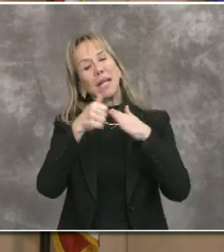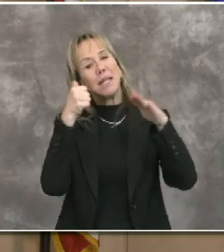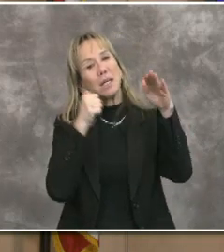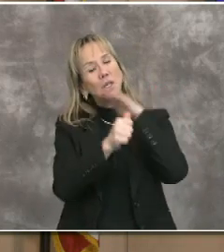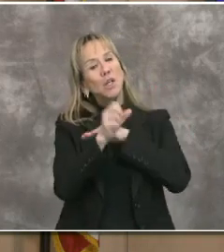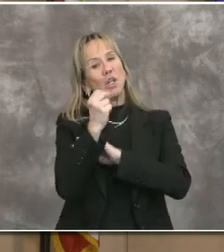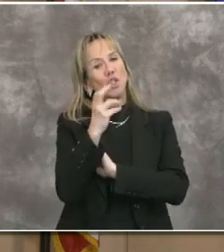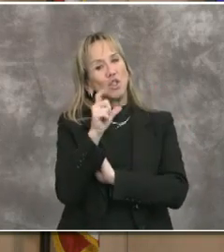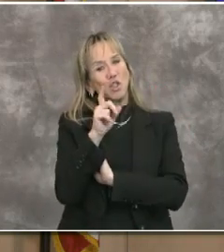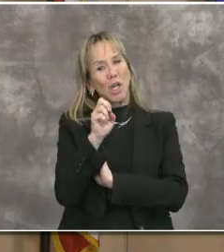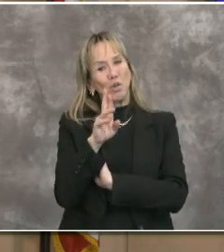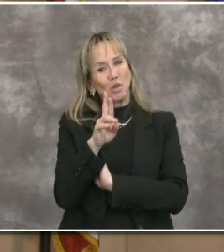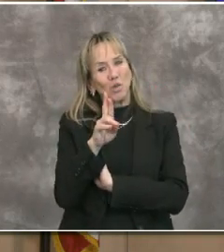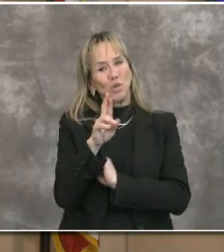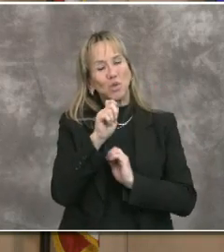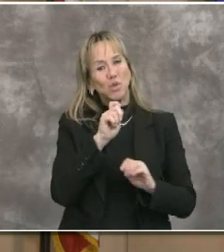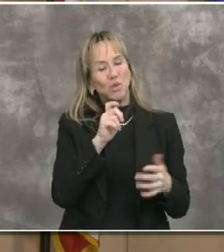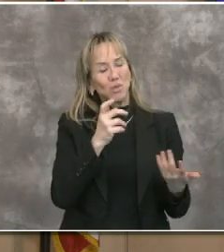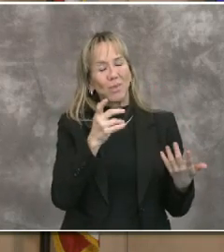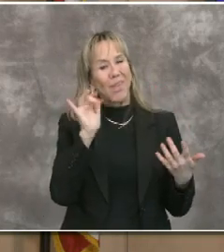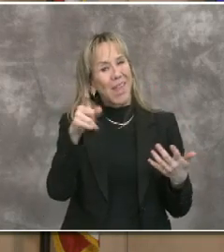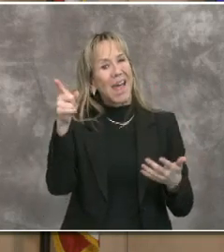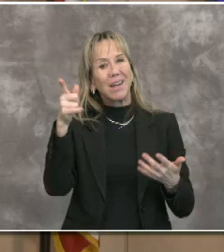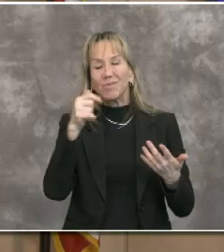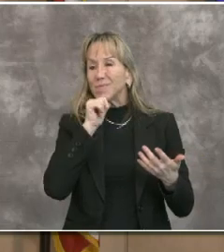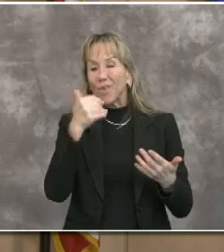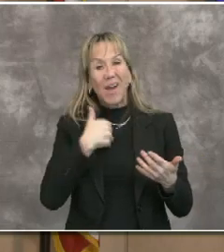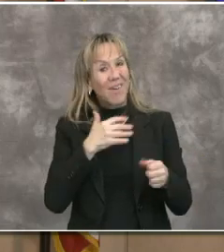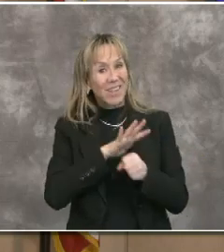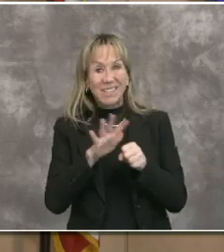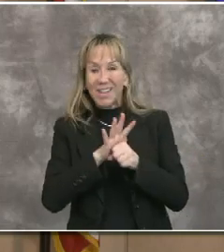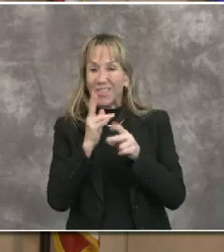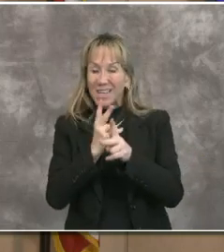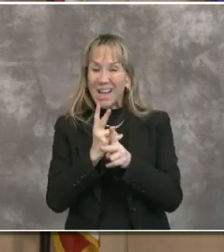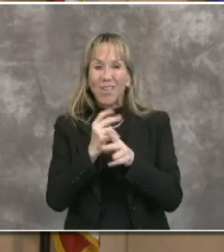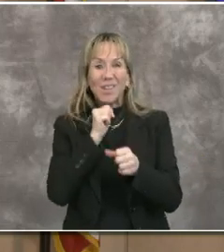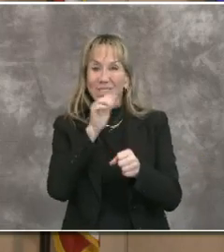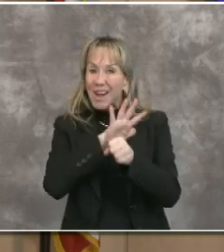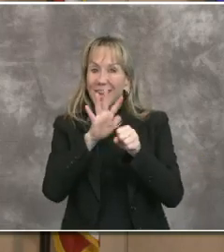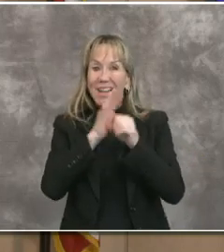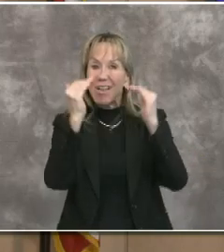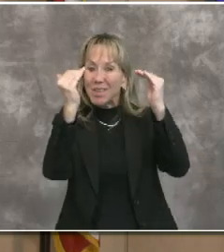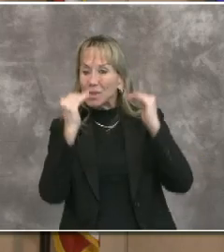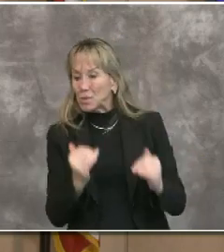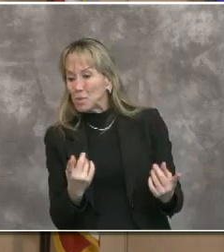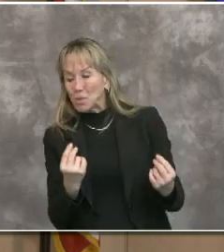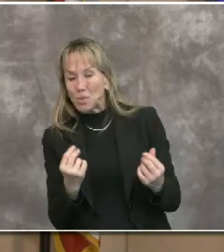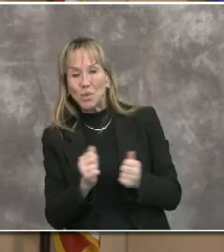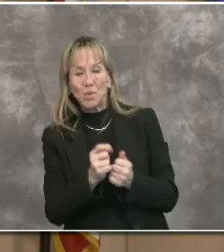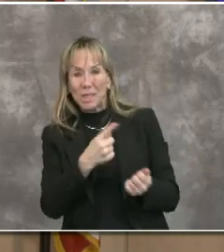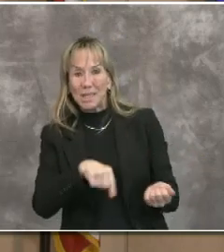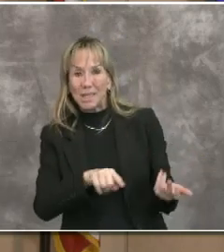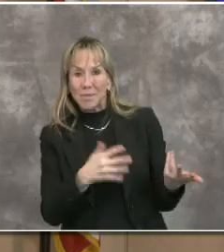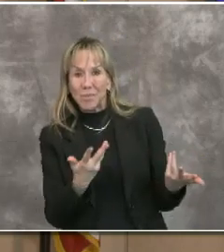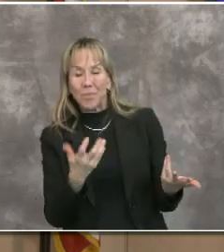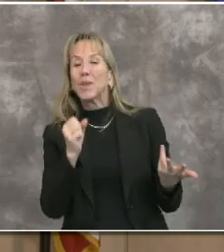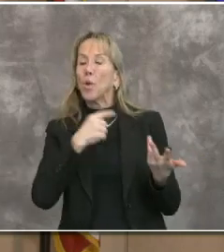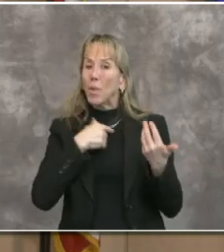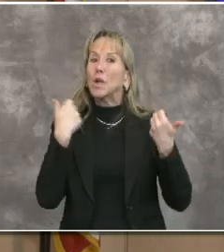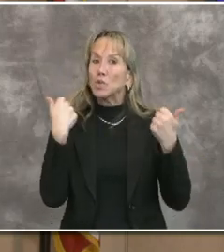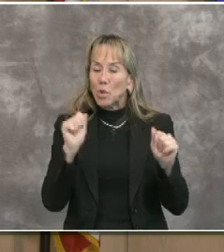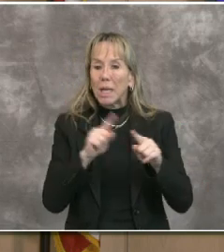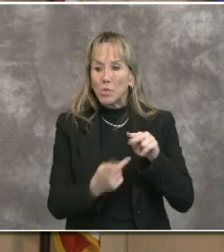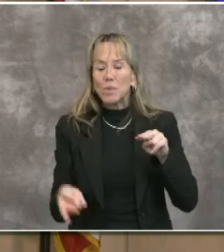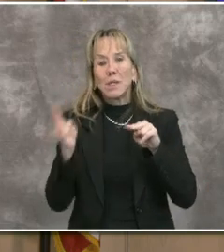with COVID-19, and that there is a shortage of respite care, there is a shortage of step-down care. There are a number of efforts underway to try and increase that,